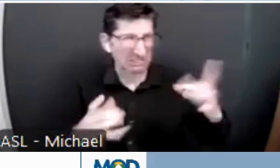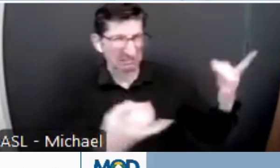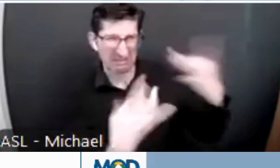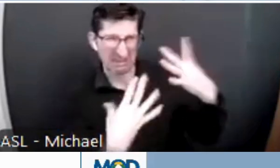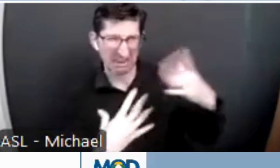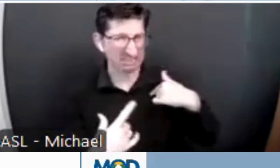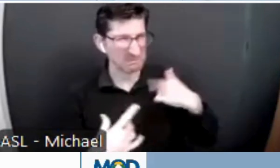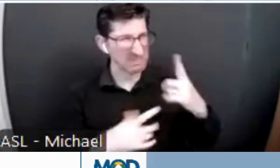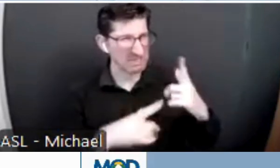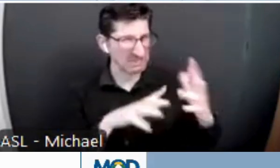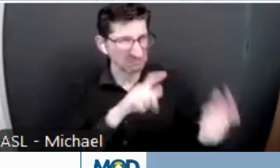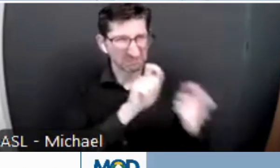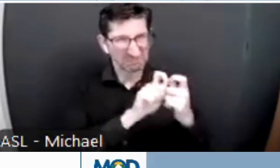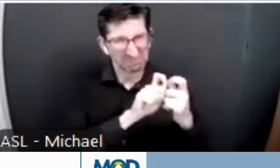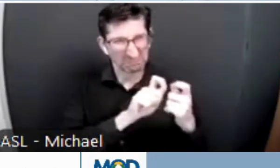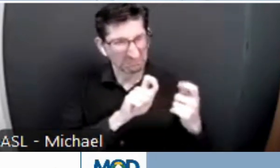reasonable?